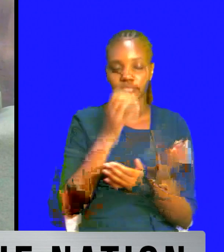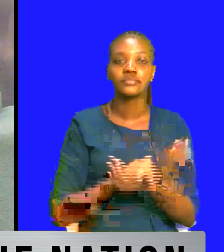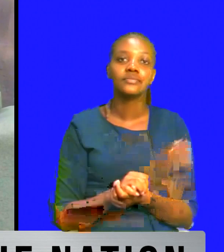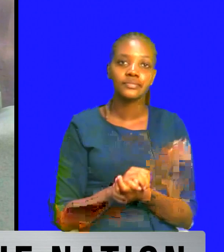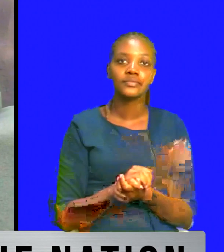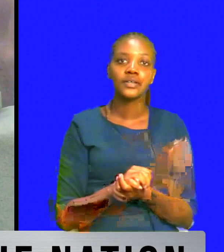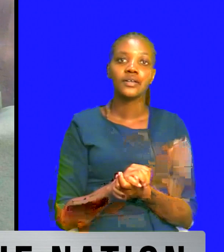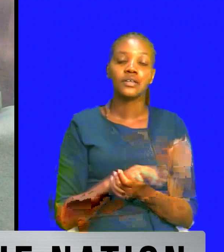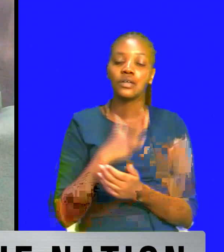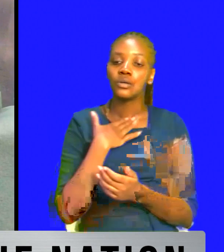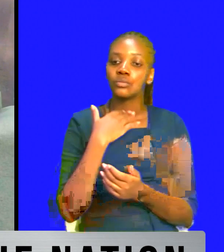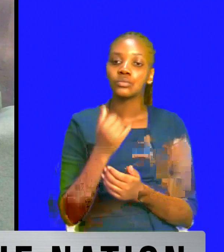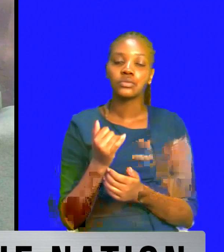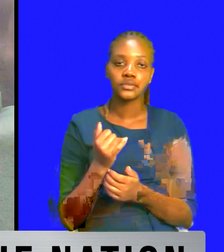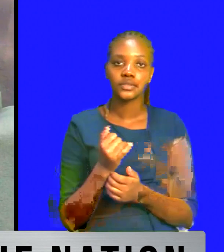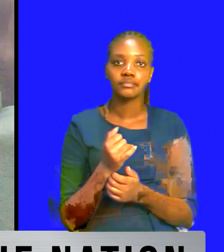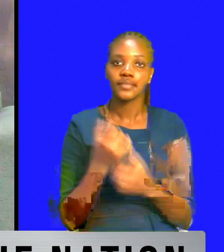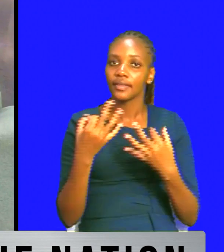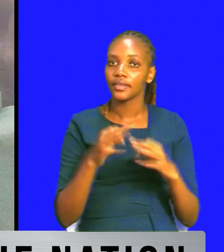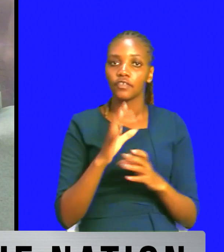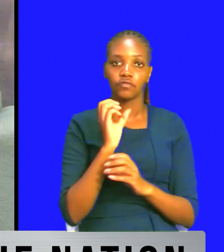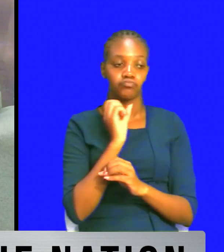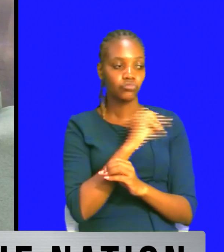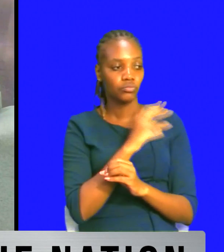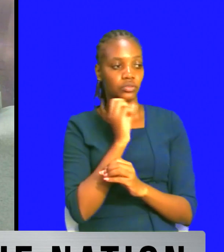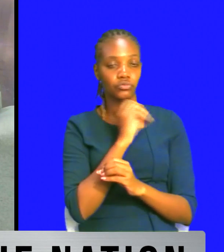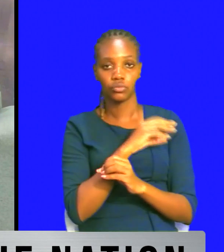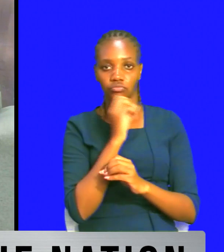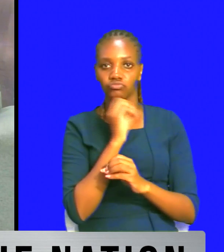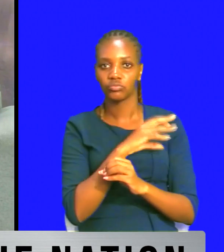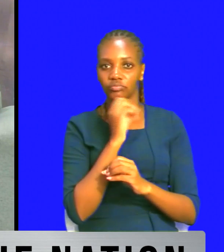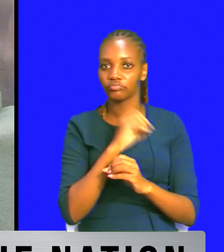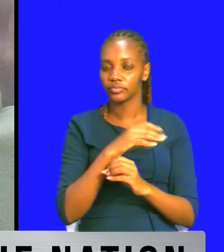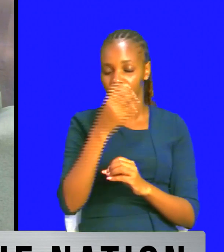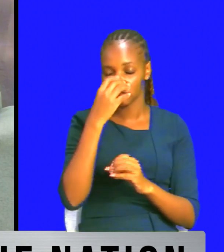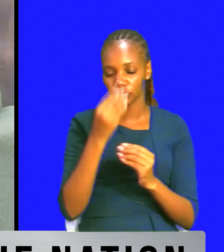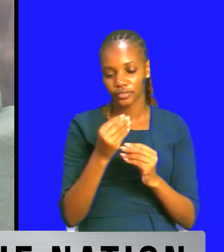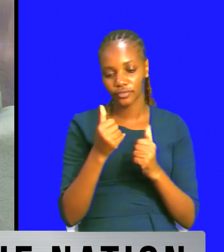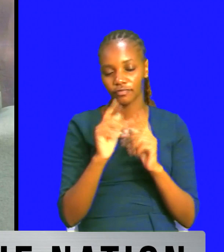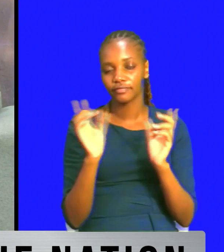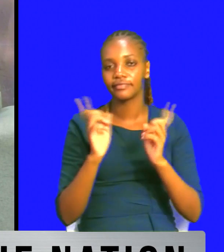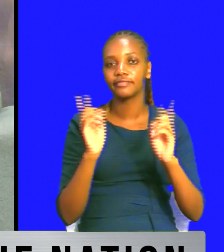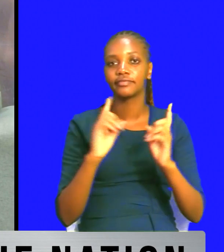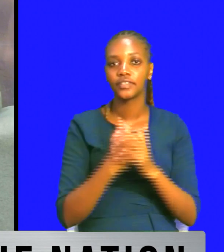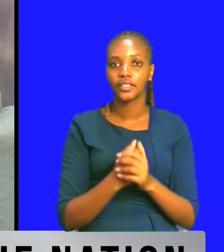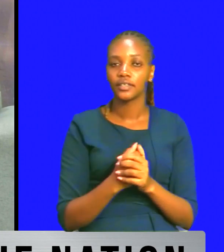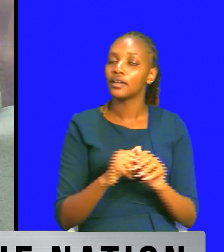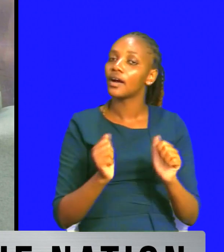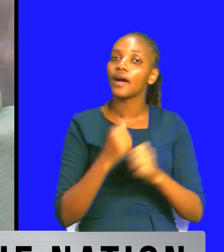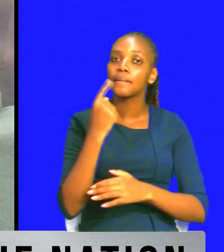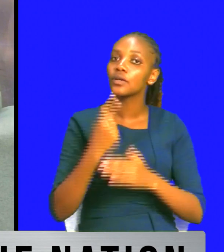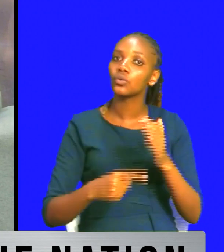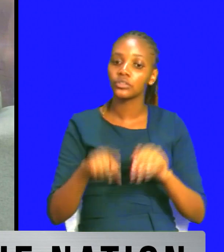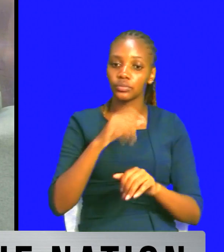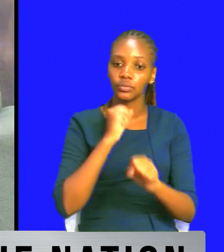If our grievances as the people of Kenya are not heard, we